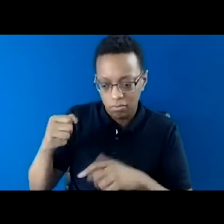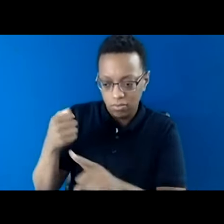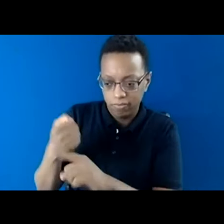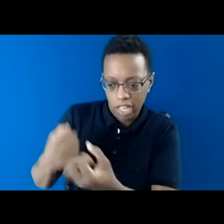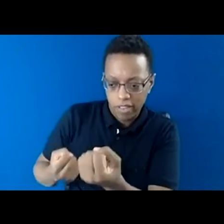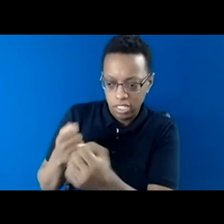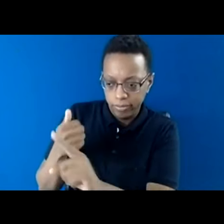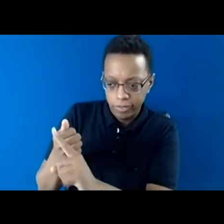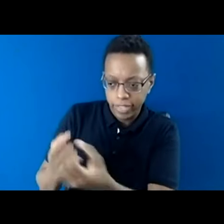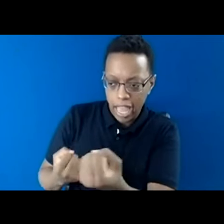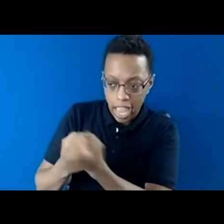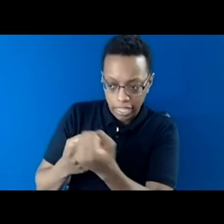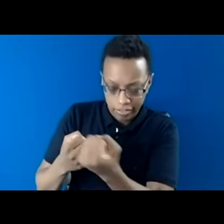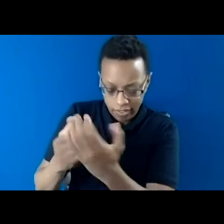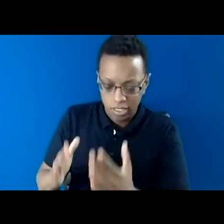how